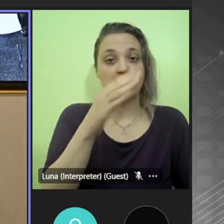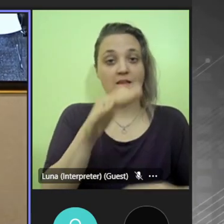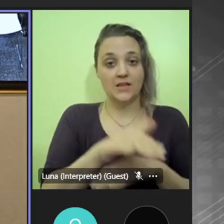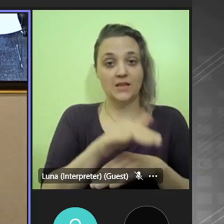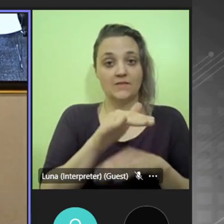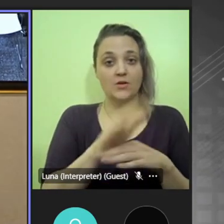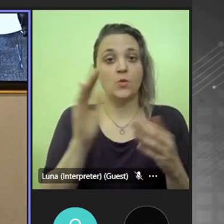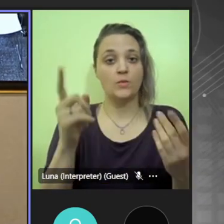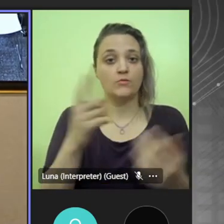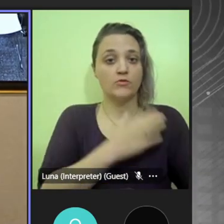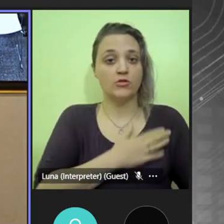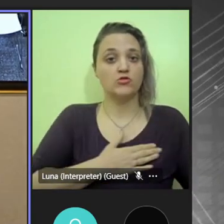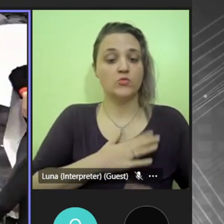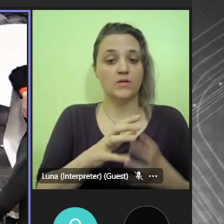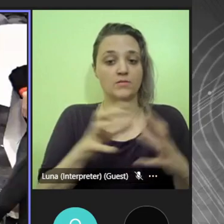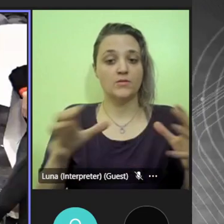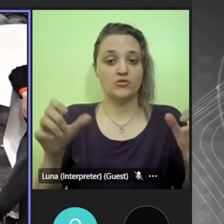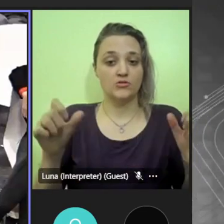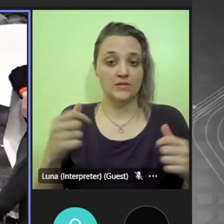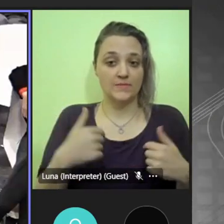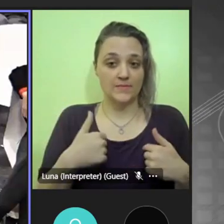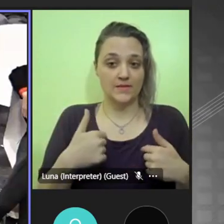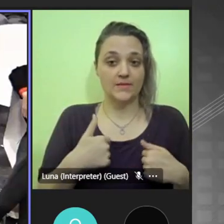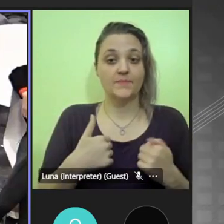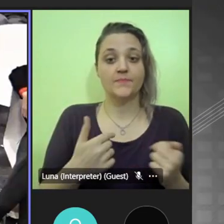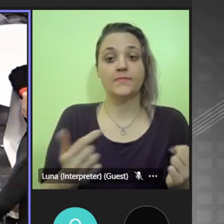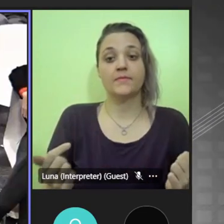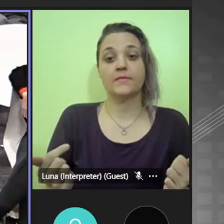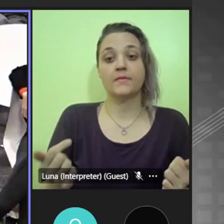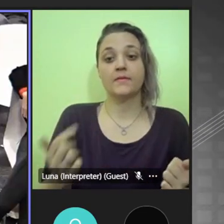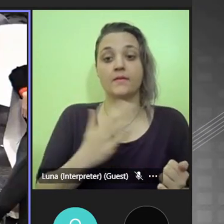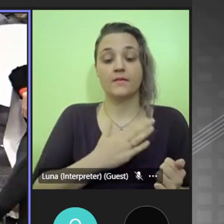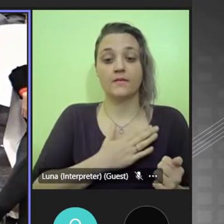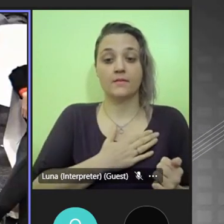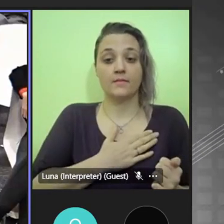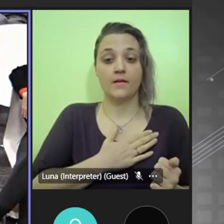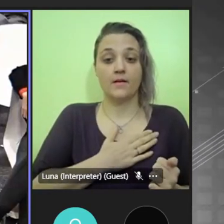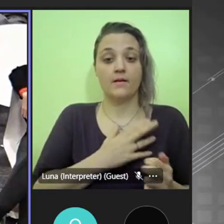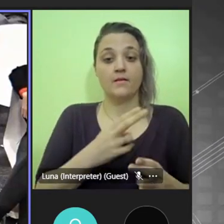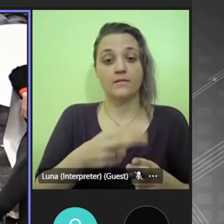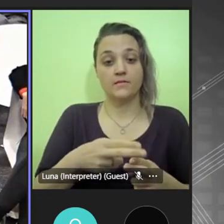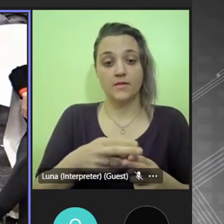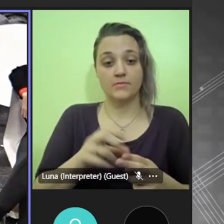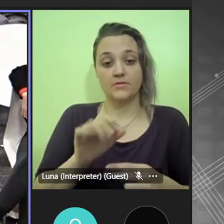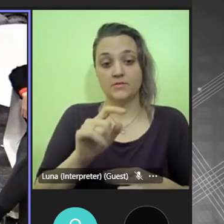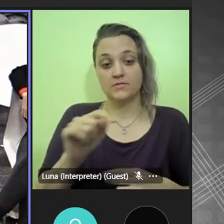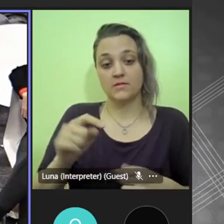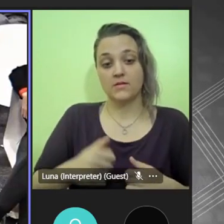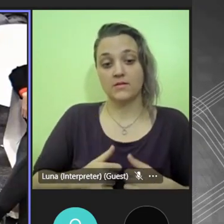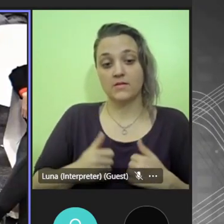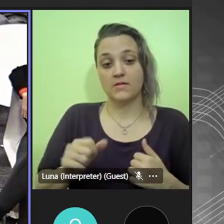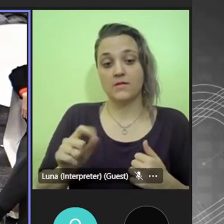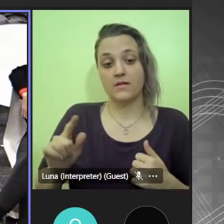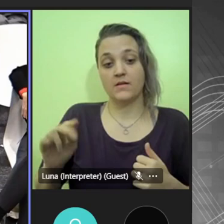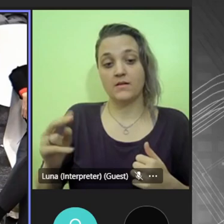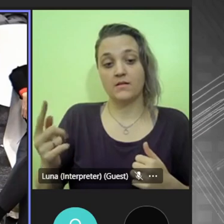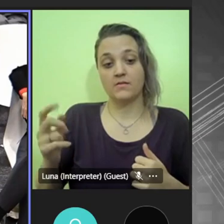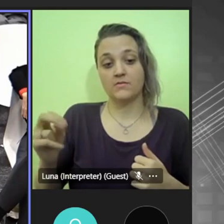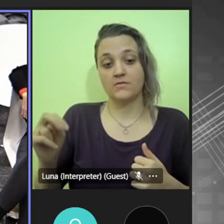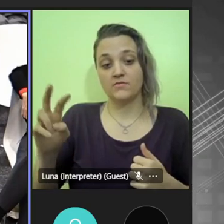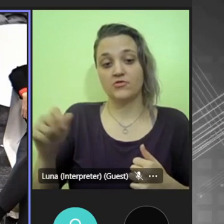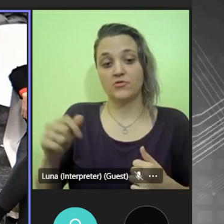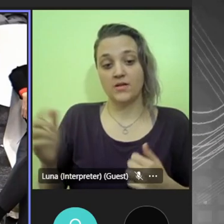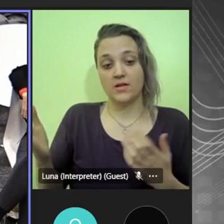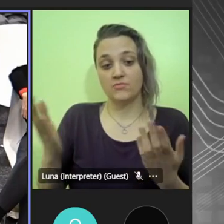Good evening. Hope you guys are enjoying as much as I am. My name is Scott Brannon. I live in Arlington, Virginia.